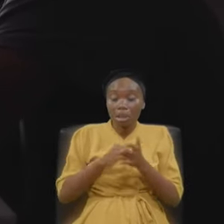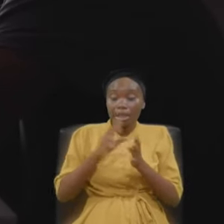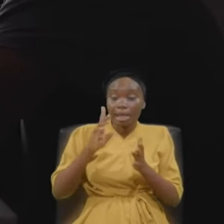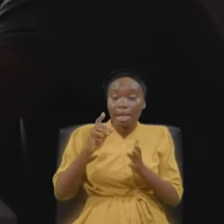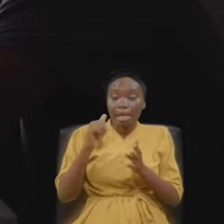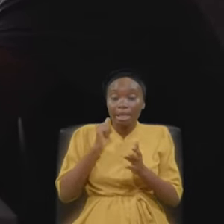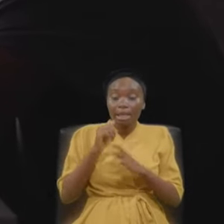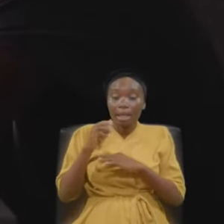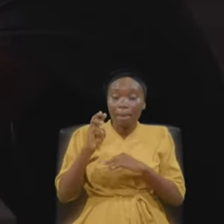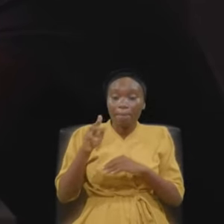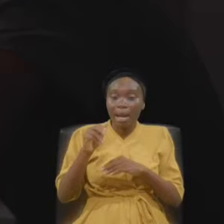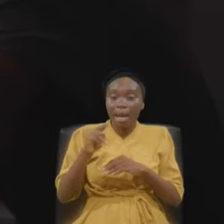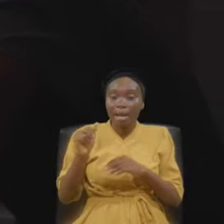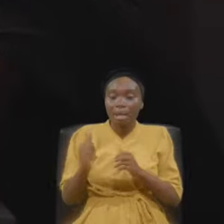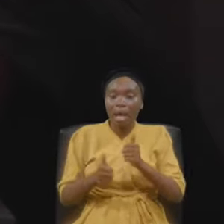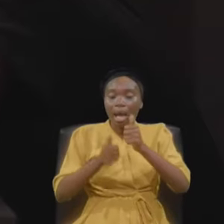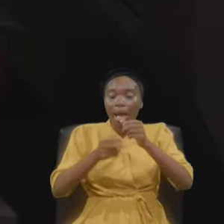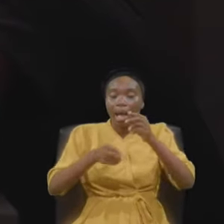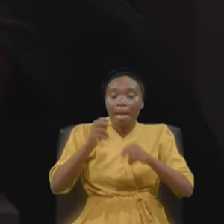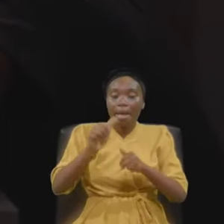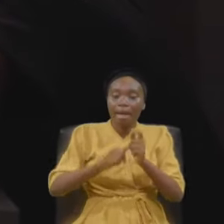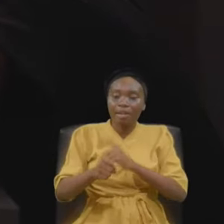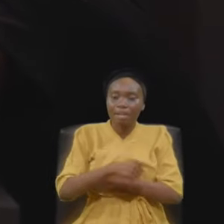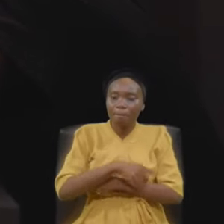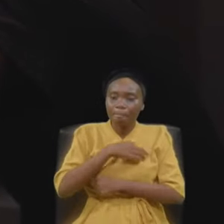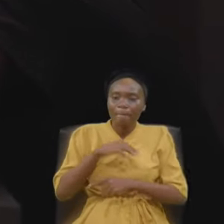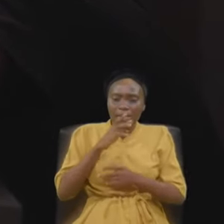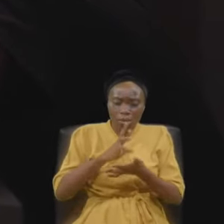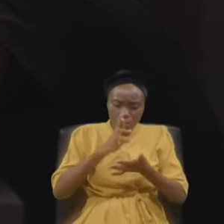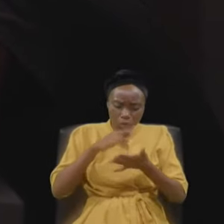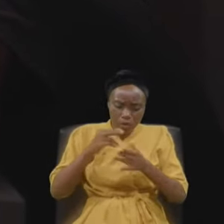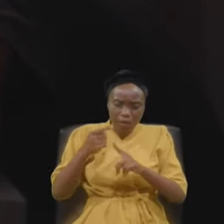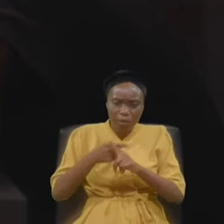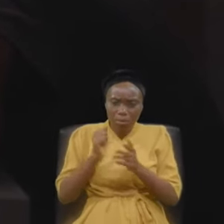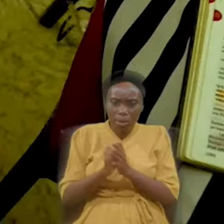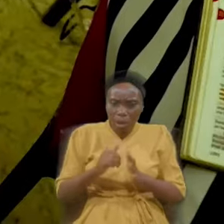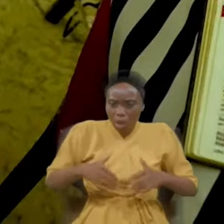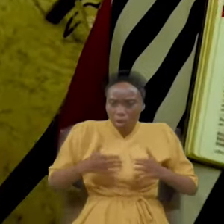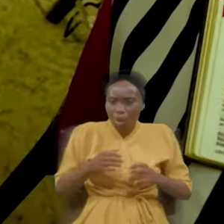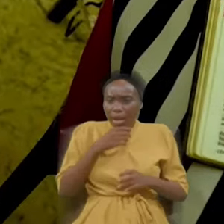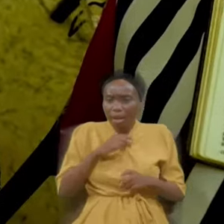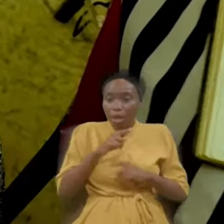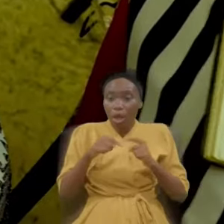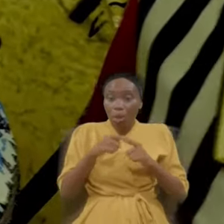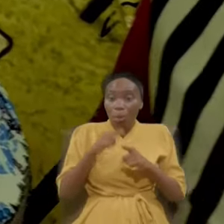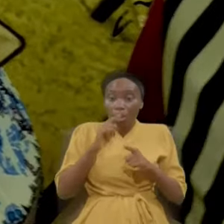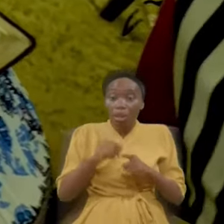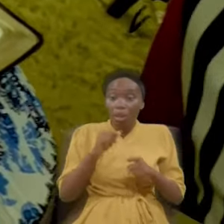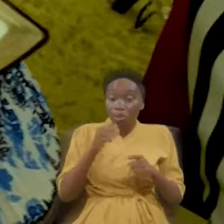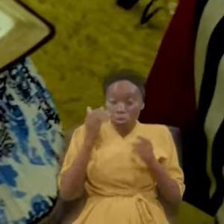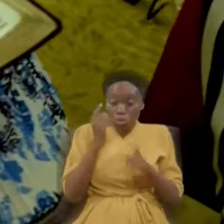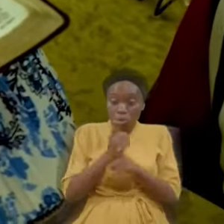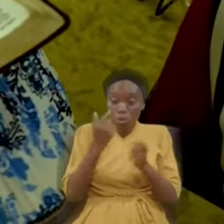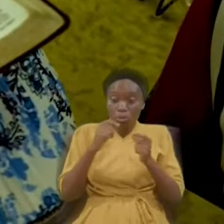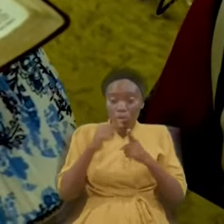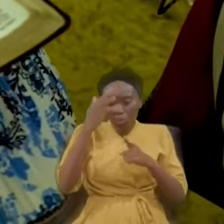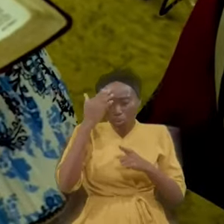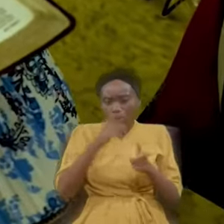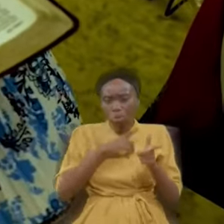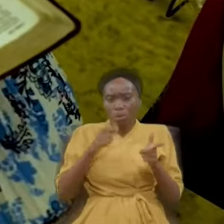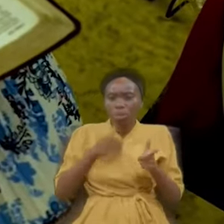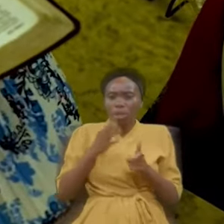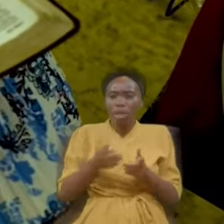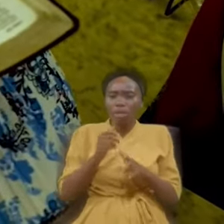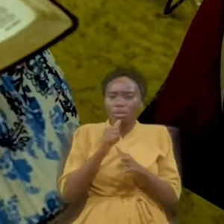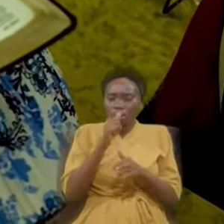use higher every day. And then he's reading that from that young age. When he just came to know the Lord, he has started a quiet